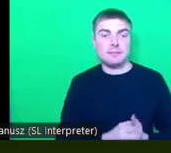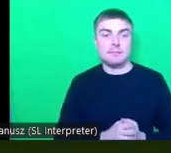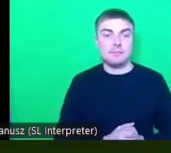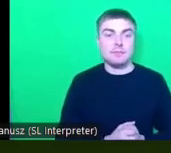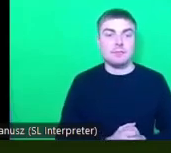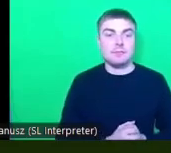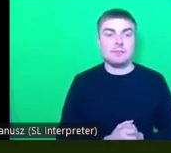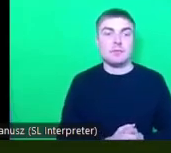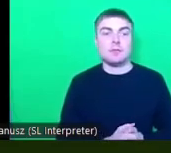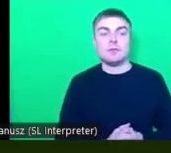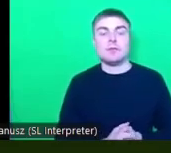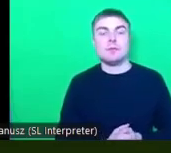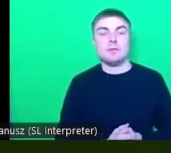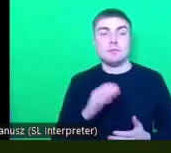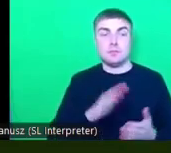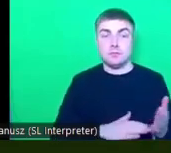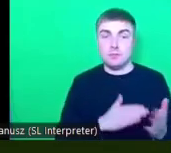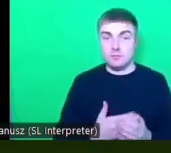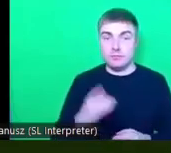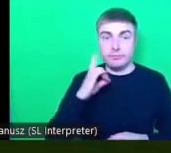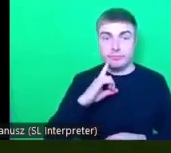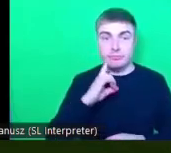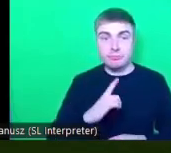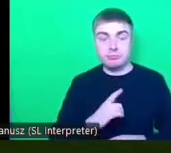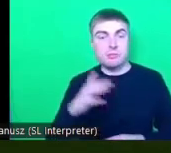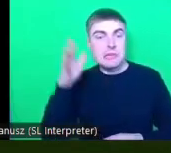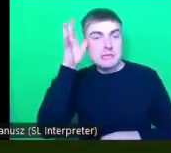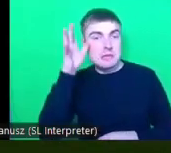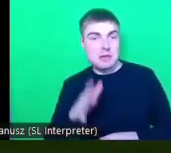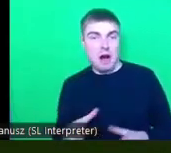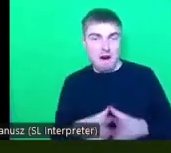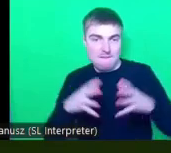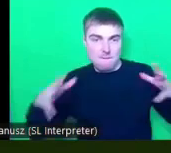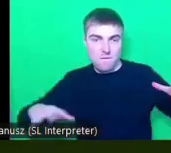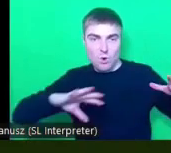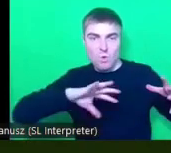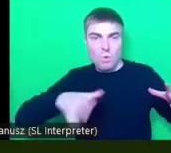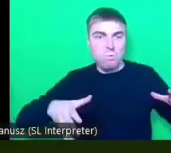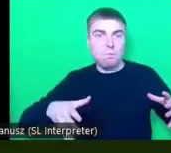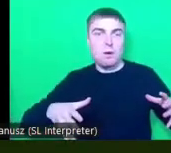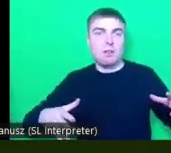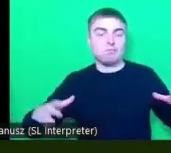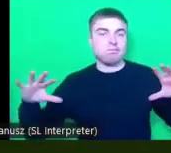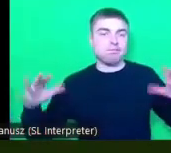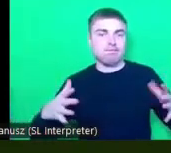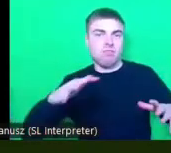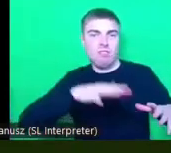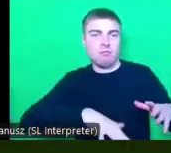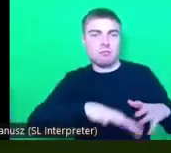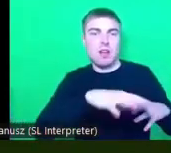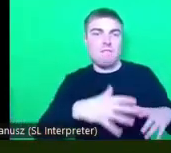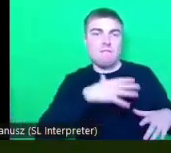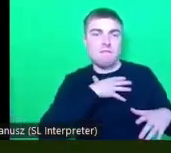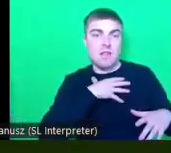This was for sure pretty surprising, but one reason here could be that